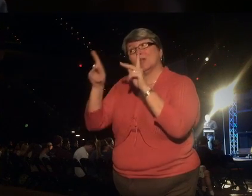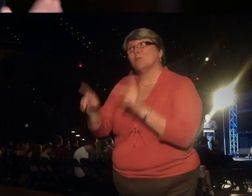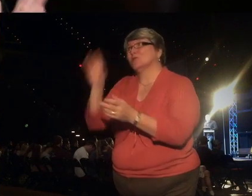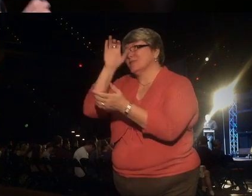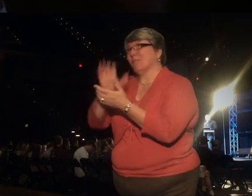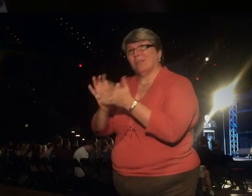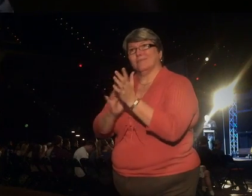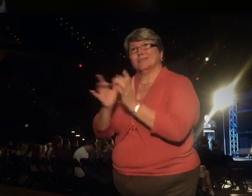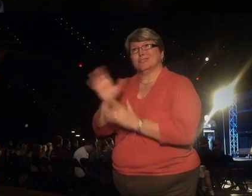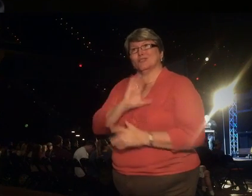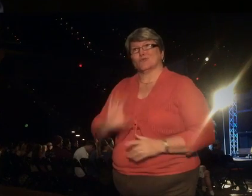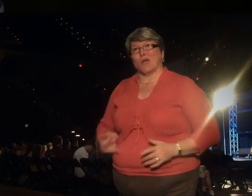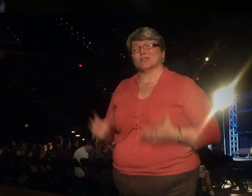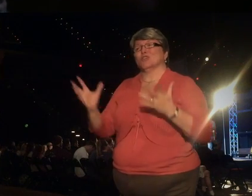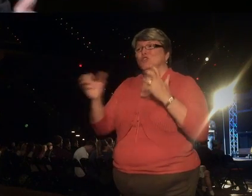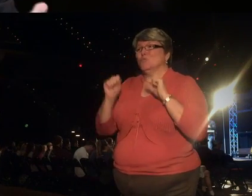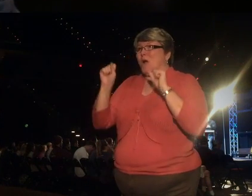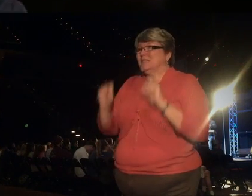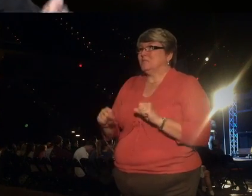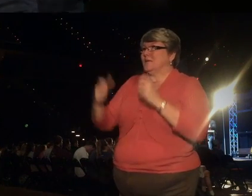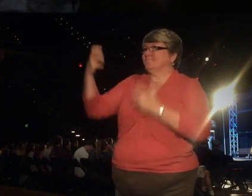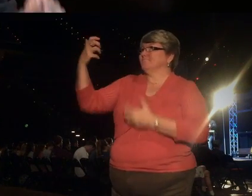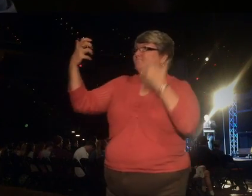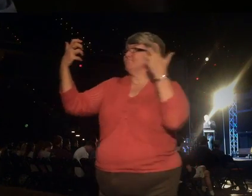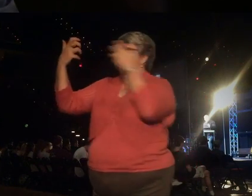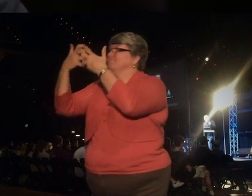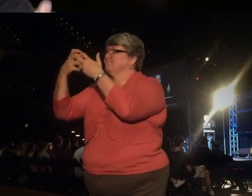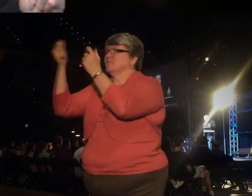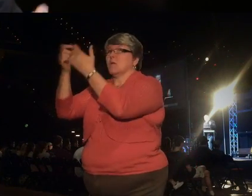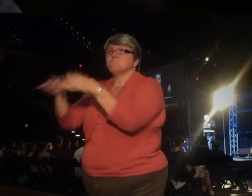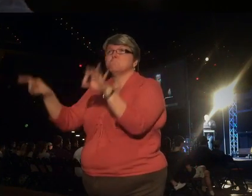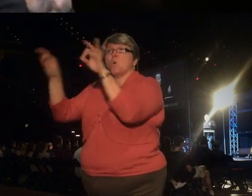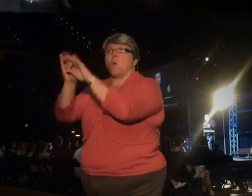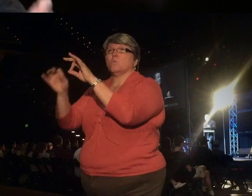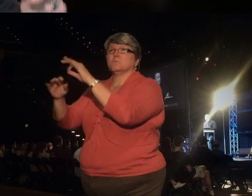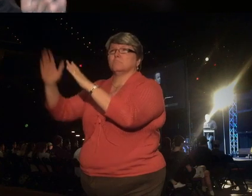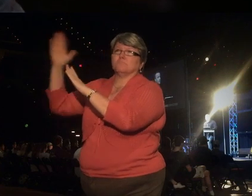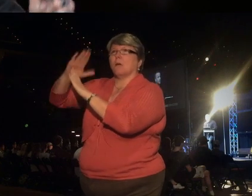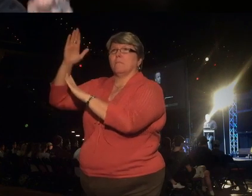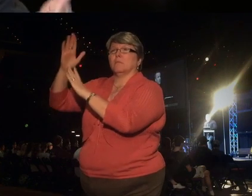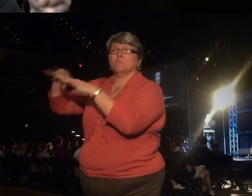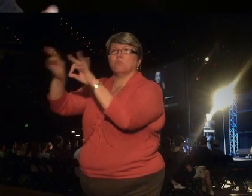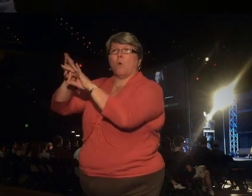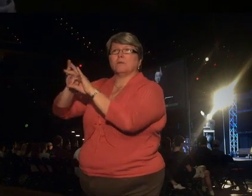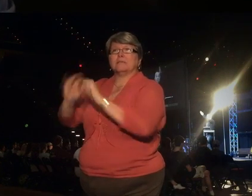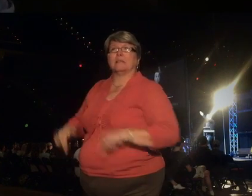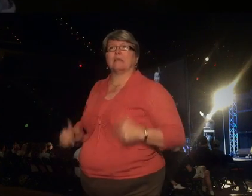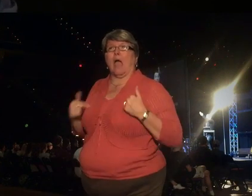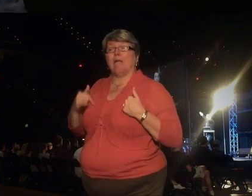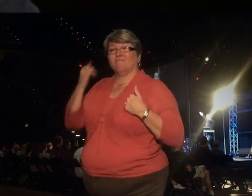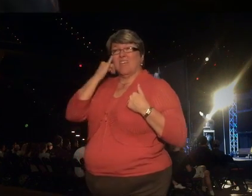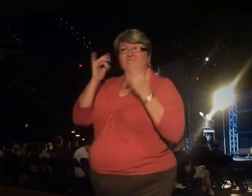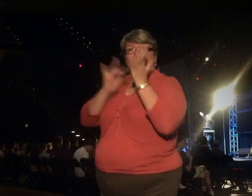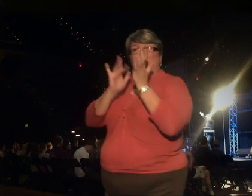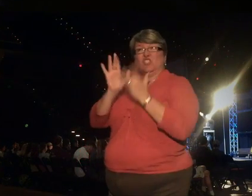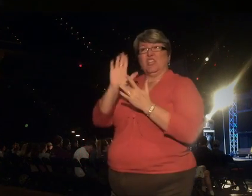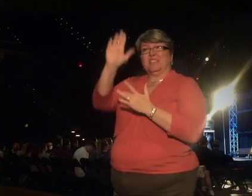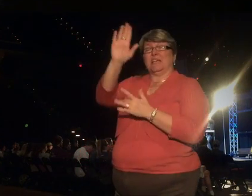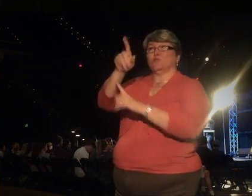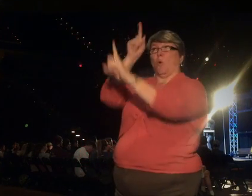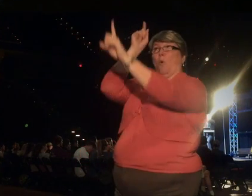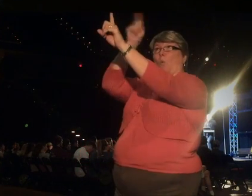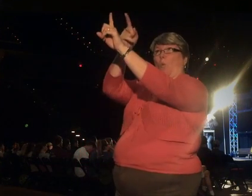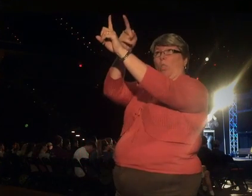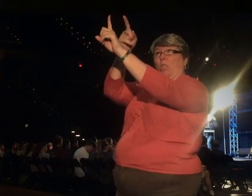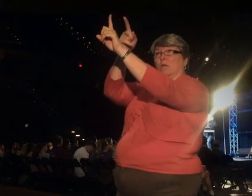Christ. You want to be aligned with them on the most important things in life. If Jesus Christ is your North Star,